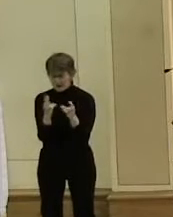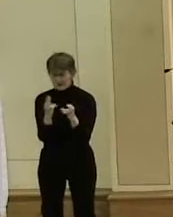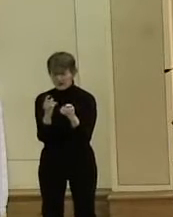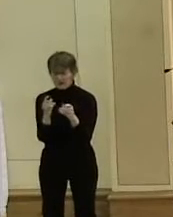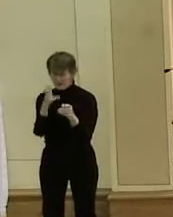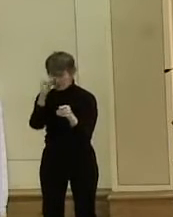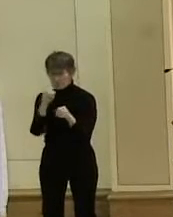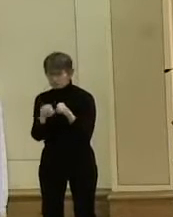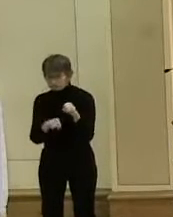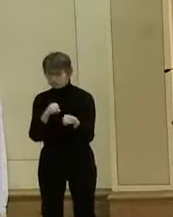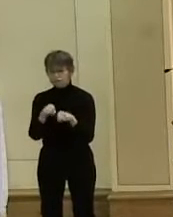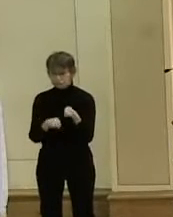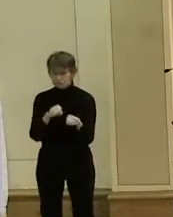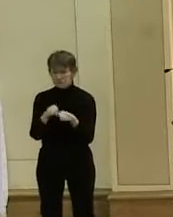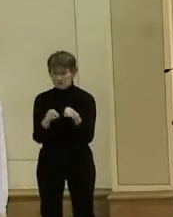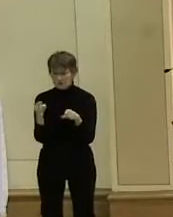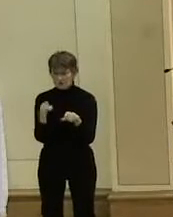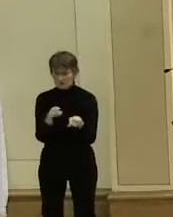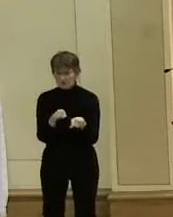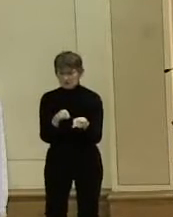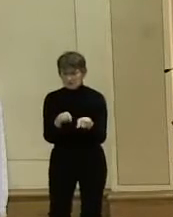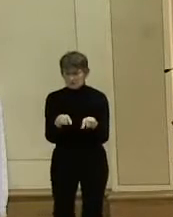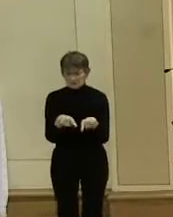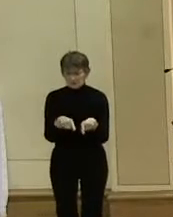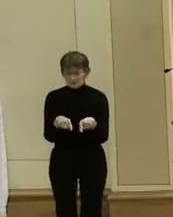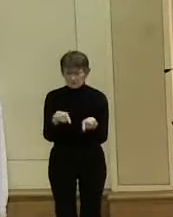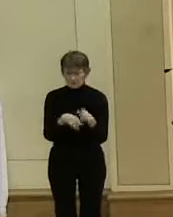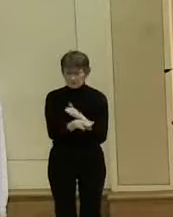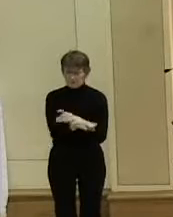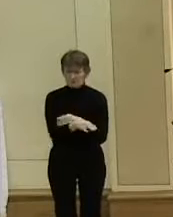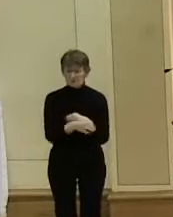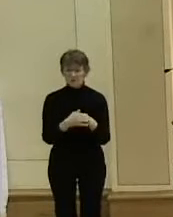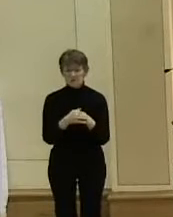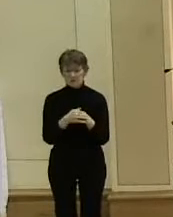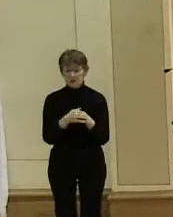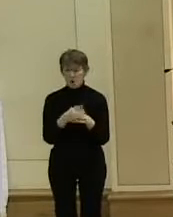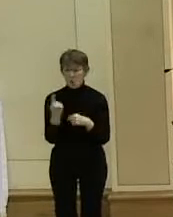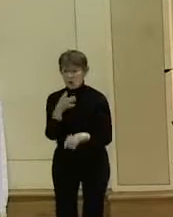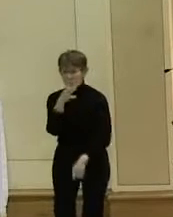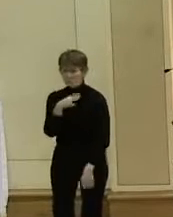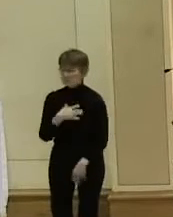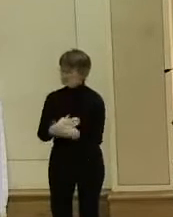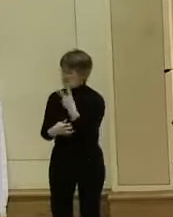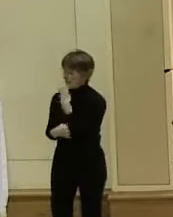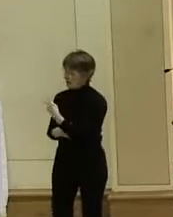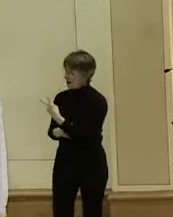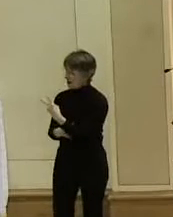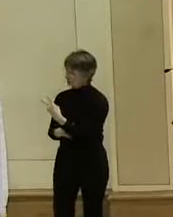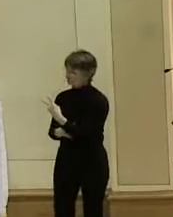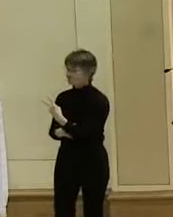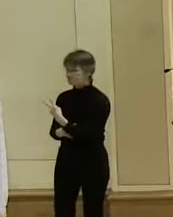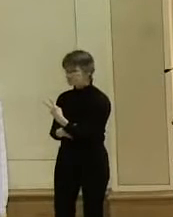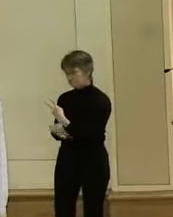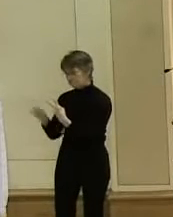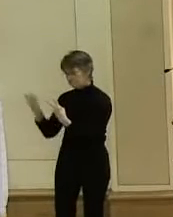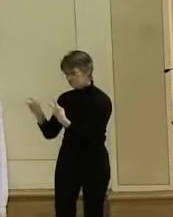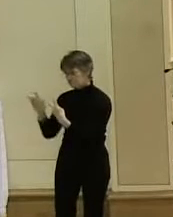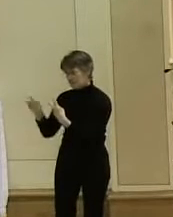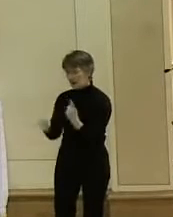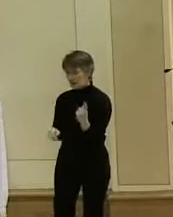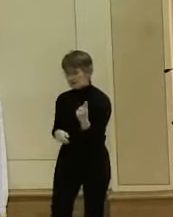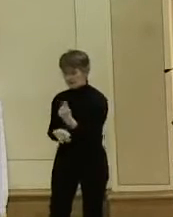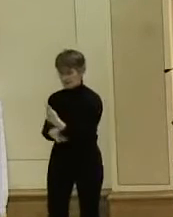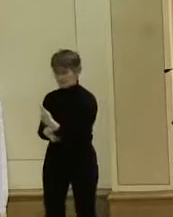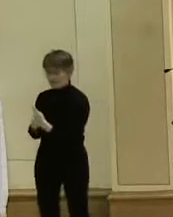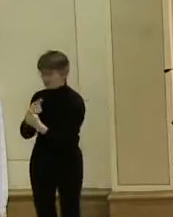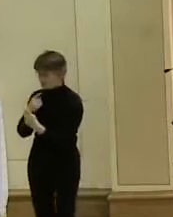pick you up next week. Well, on times that they can't come to church together, he'll come in and he will sit in the pew.